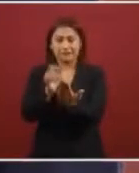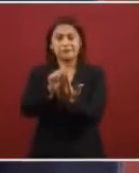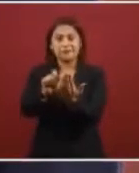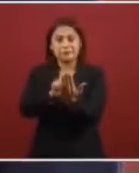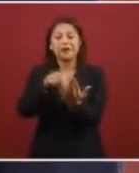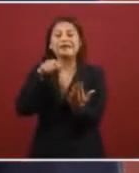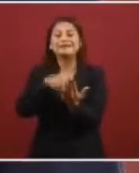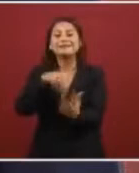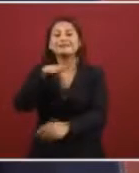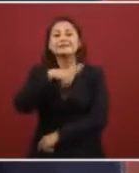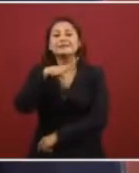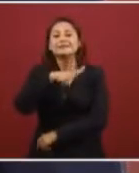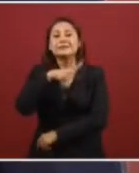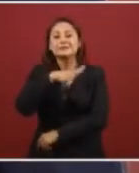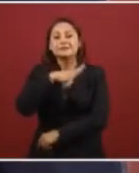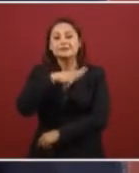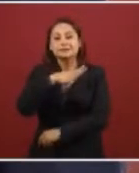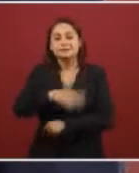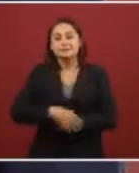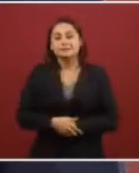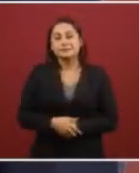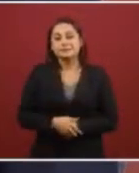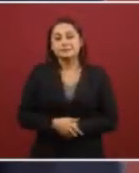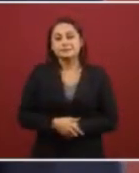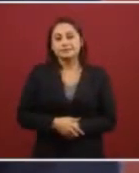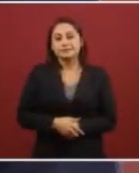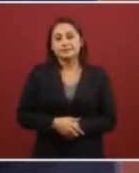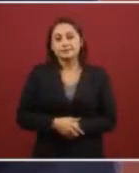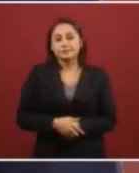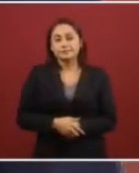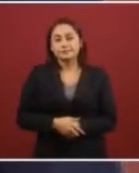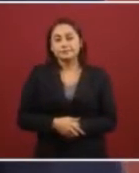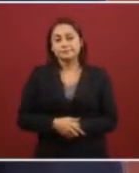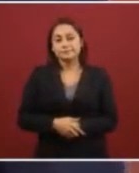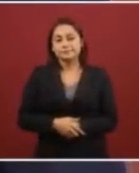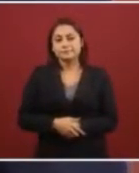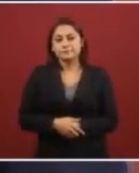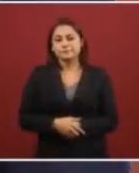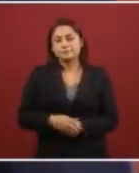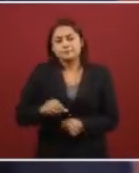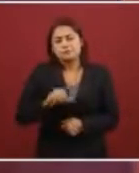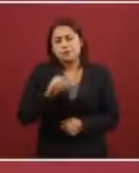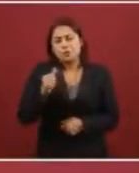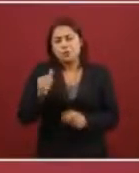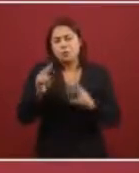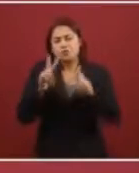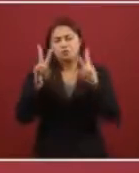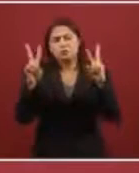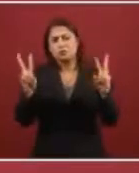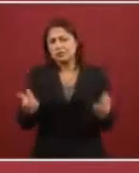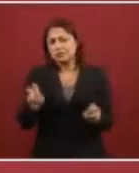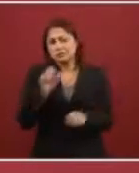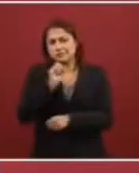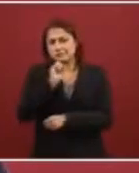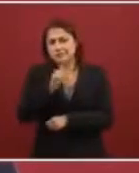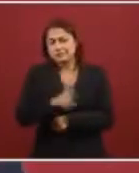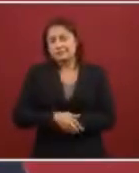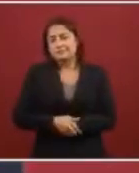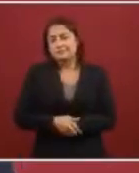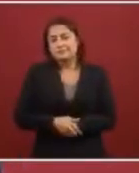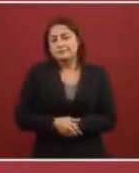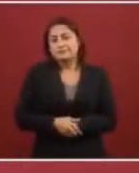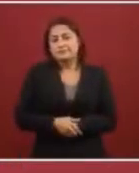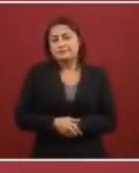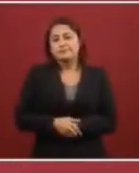I've already written it. Y muchas cosas. And many other things. Entonces lo que pasa and so what